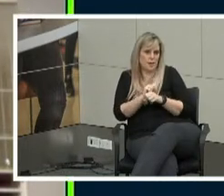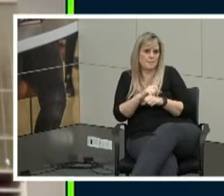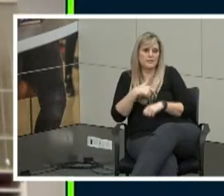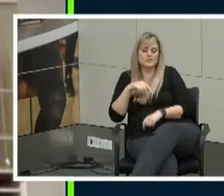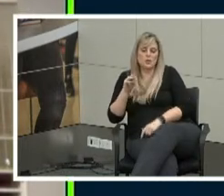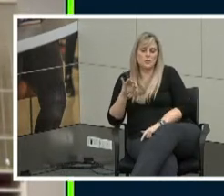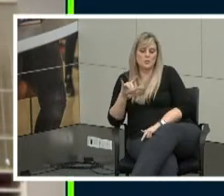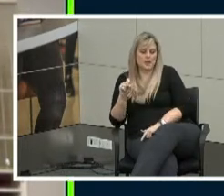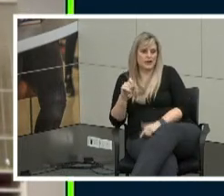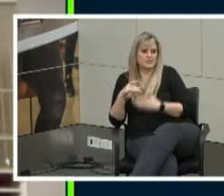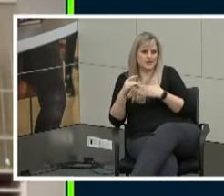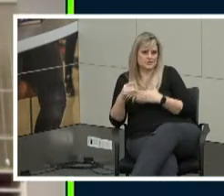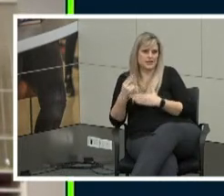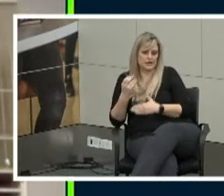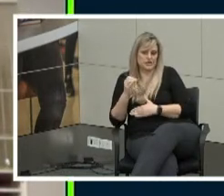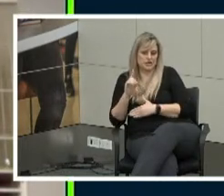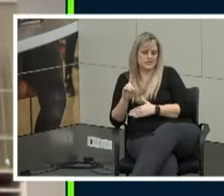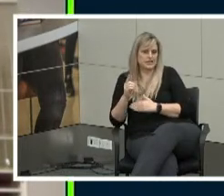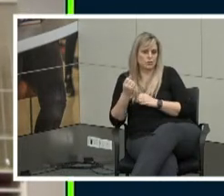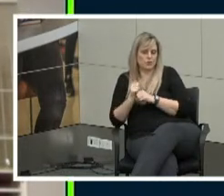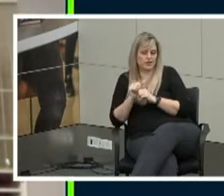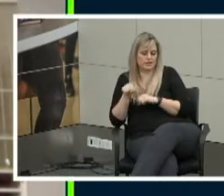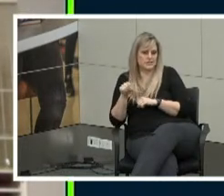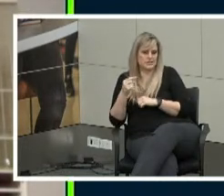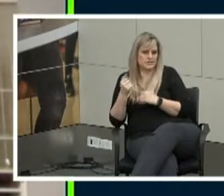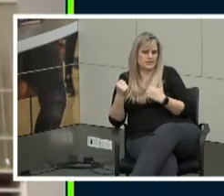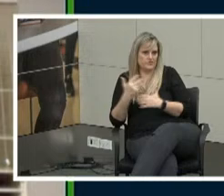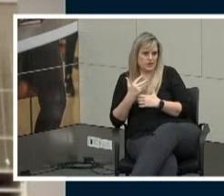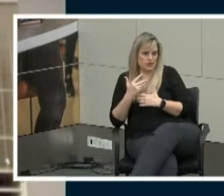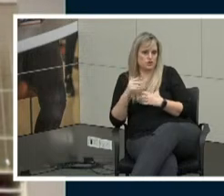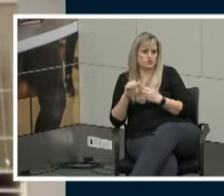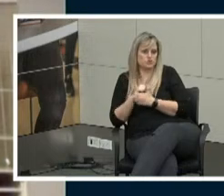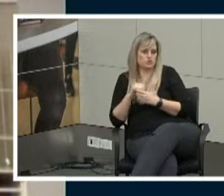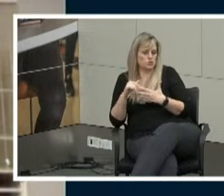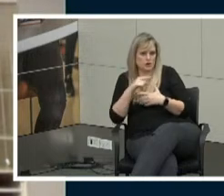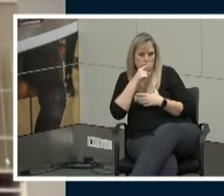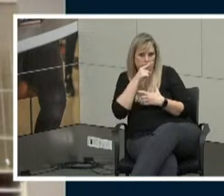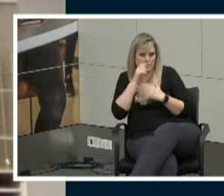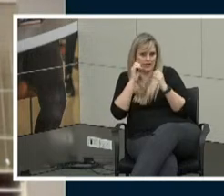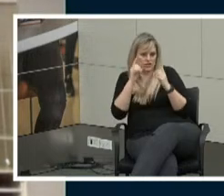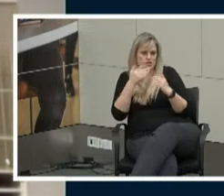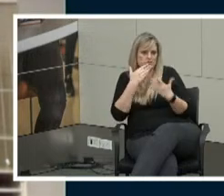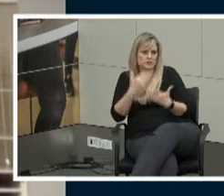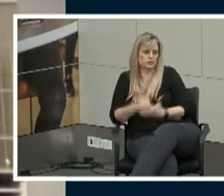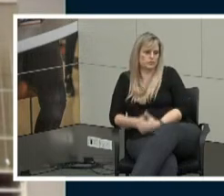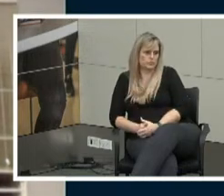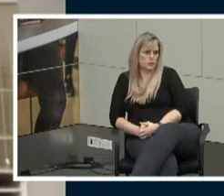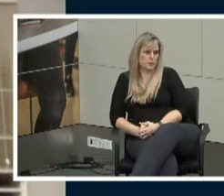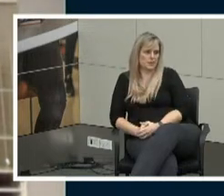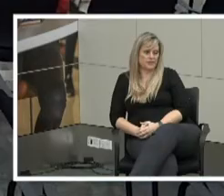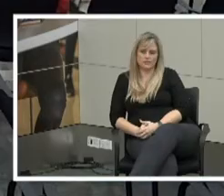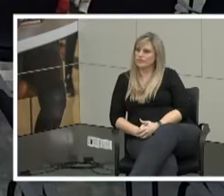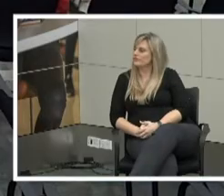has decided to leave H the goal being to destroy public education thank